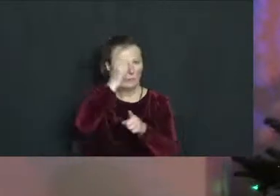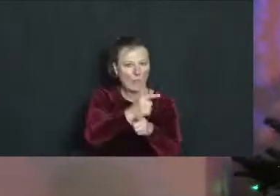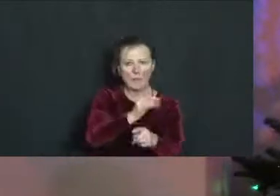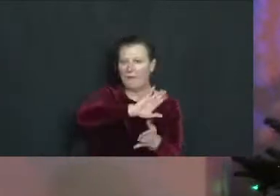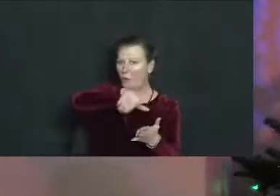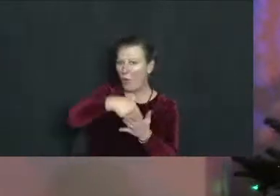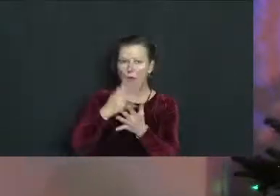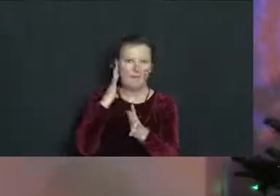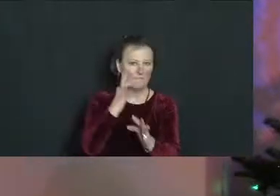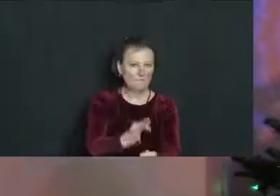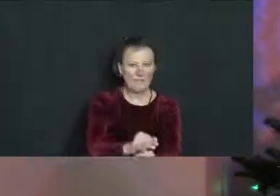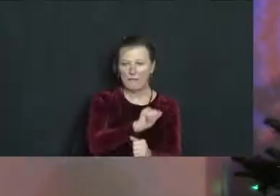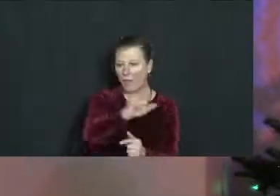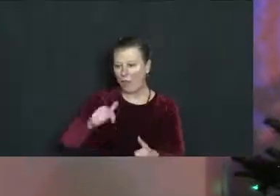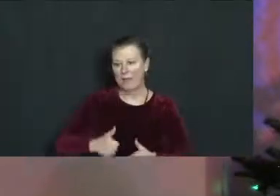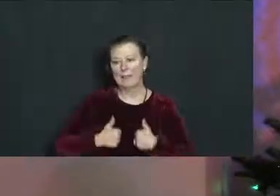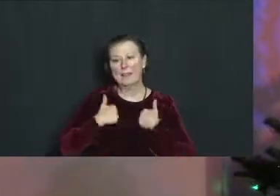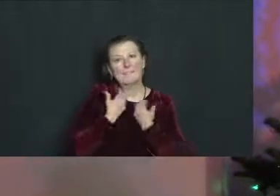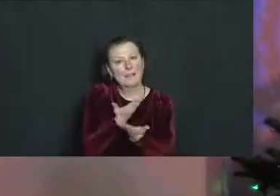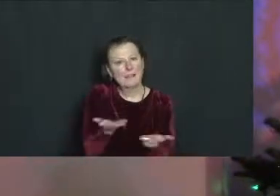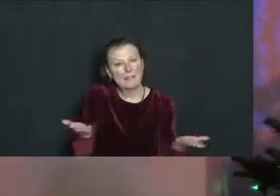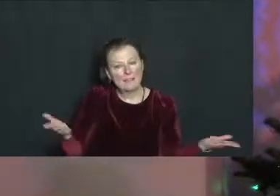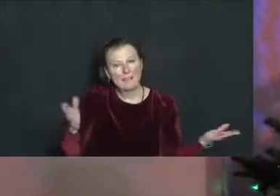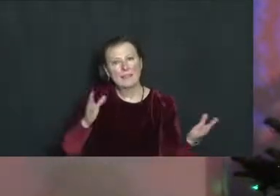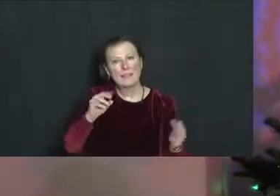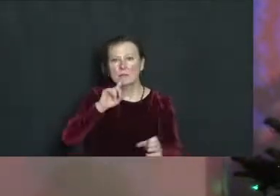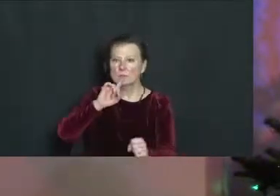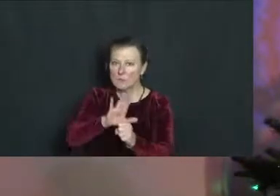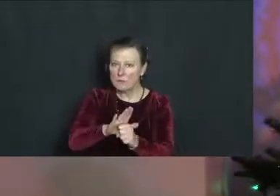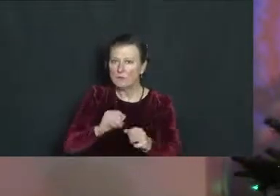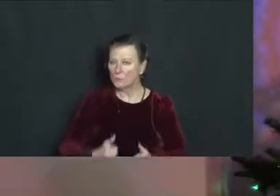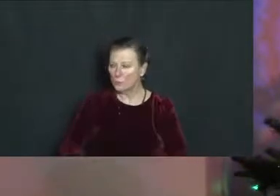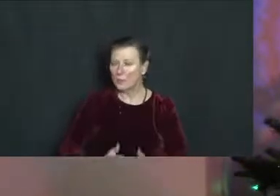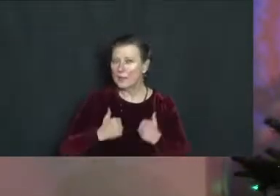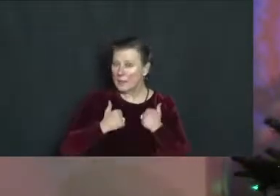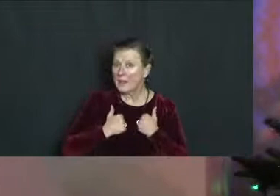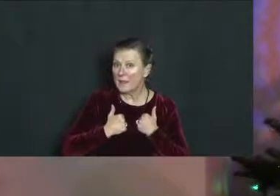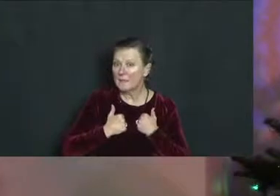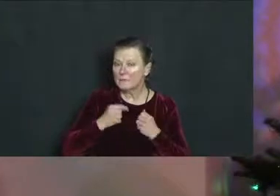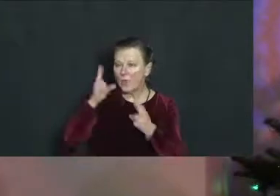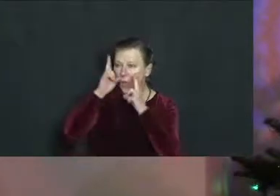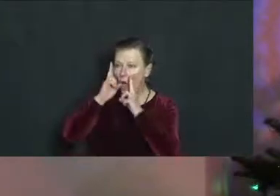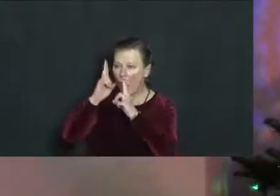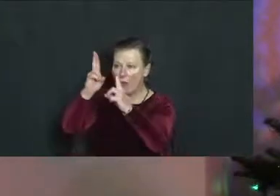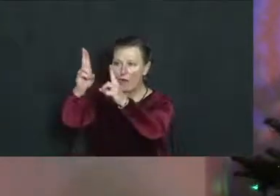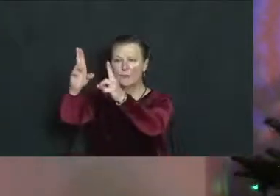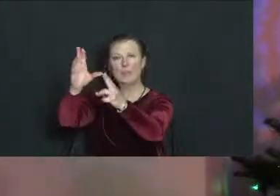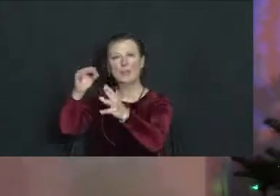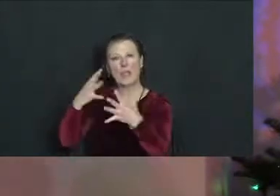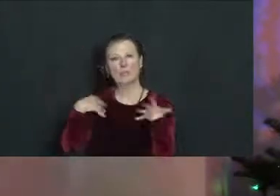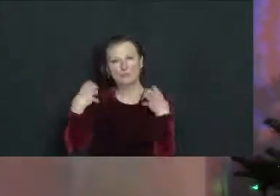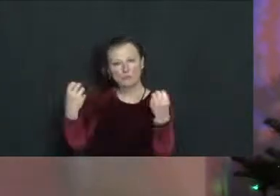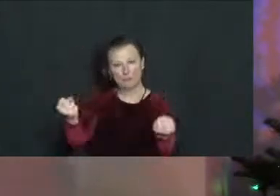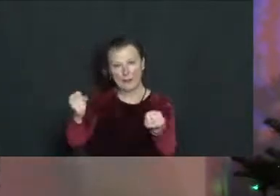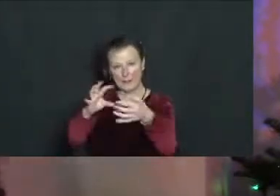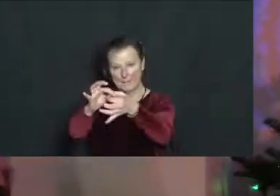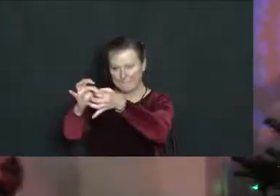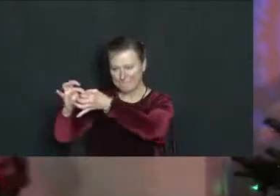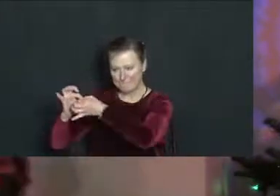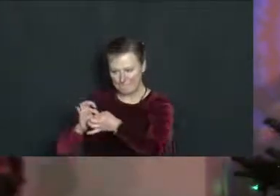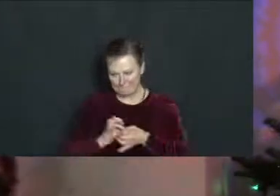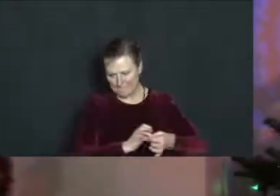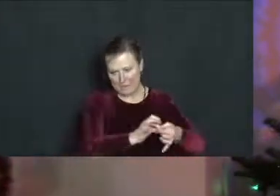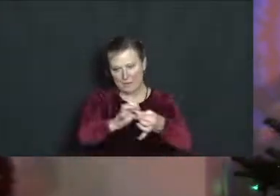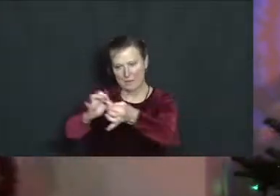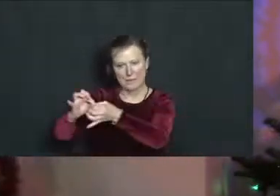faiths, with all living beings, and resolve to live so as to honor and strengthen the bond of love